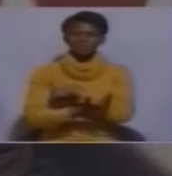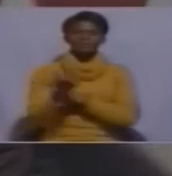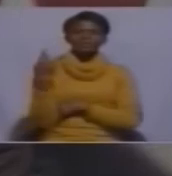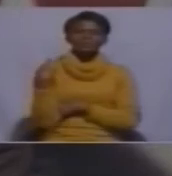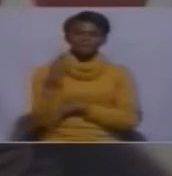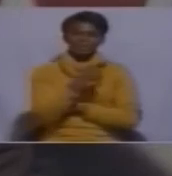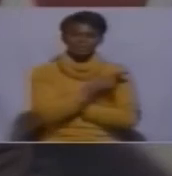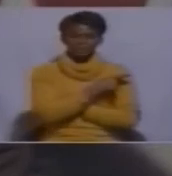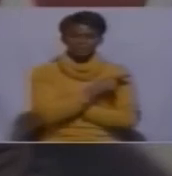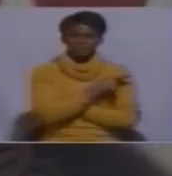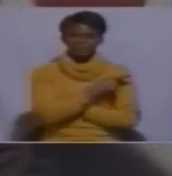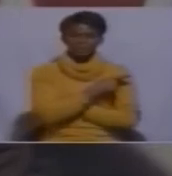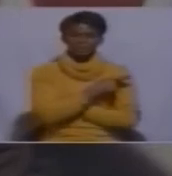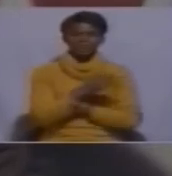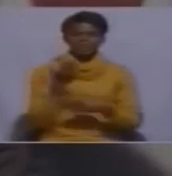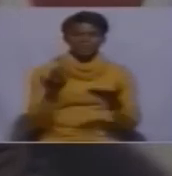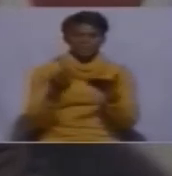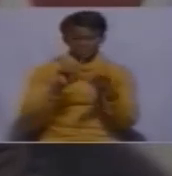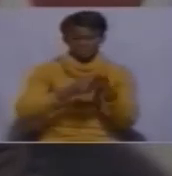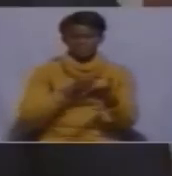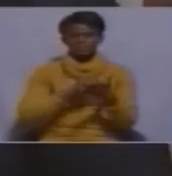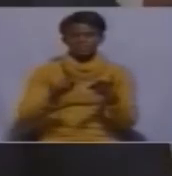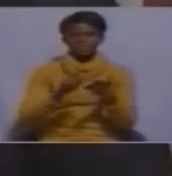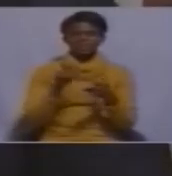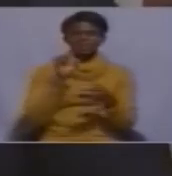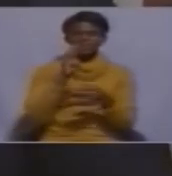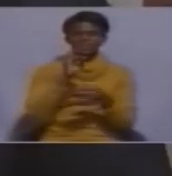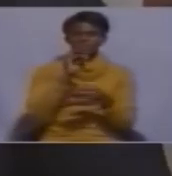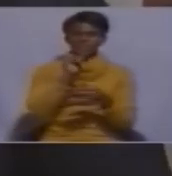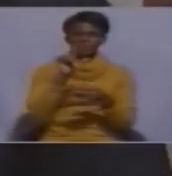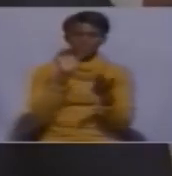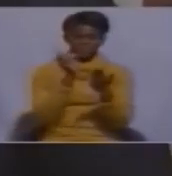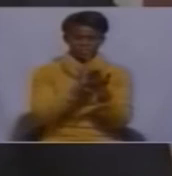Parliament as they sit next week or so. So the bill will be drafted, and then,